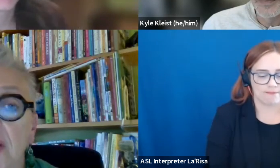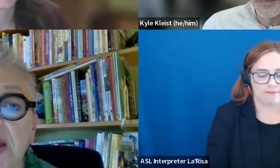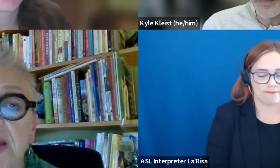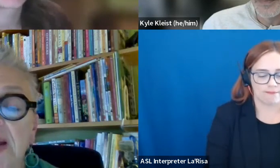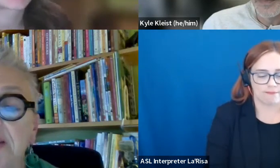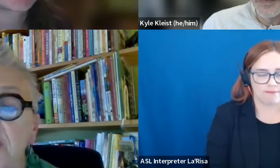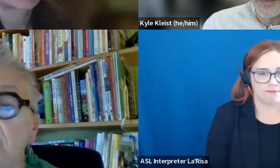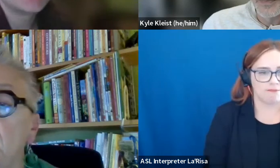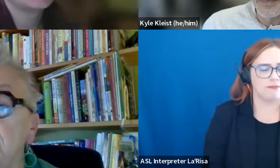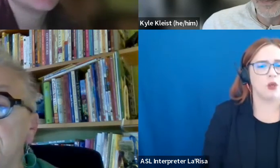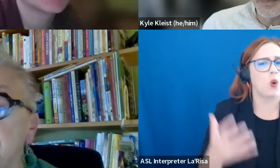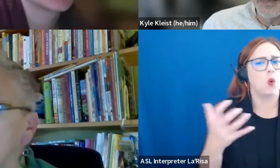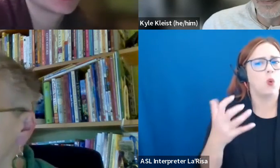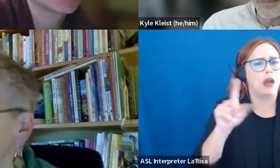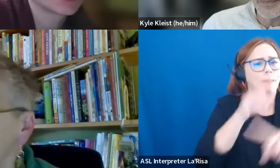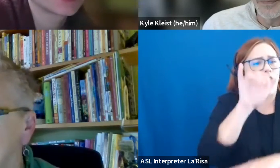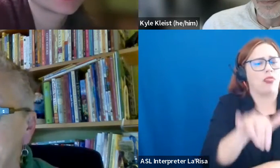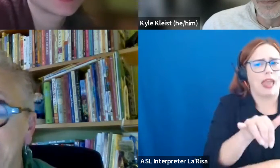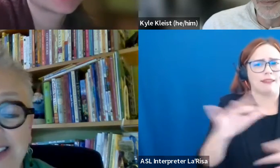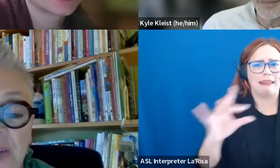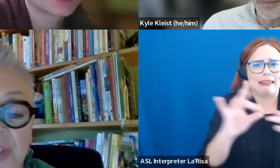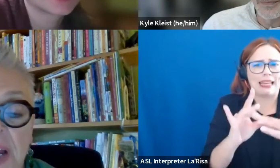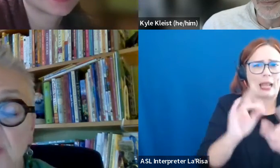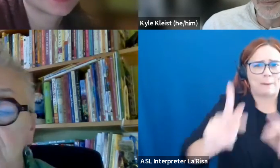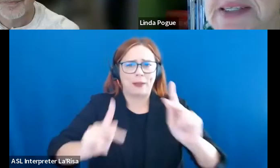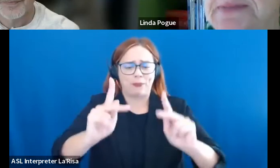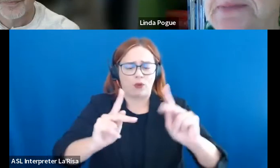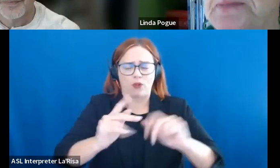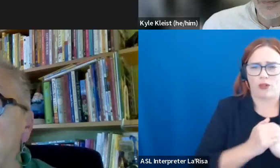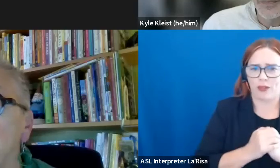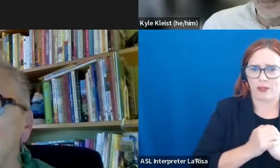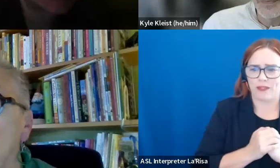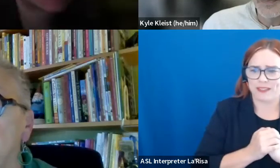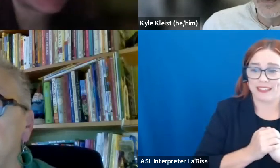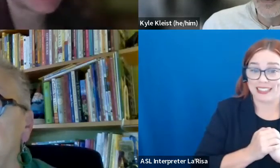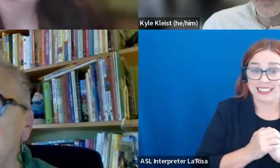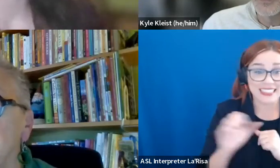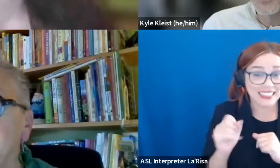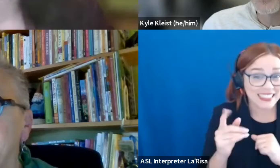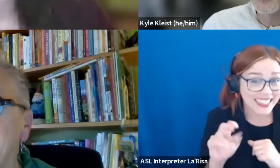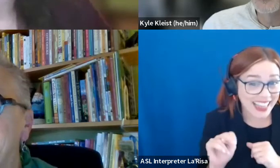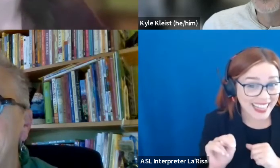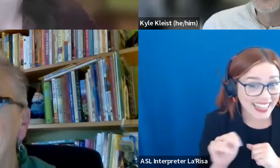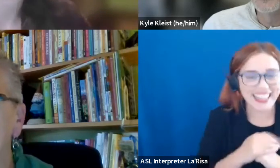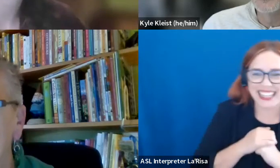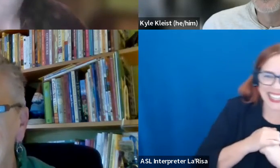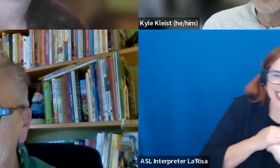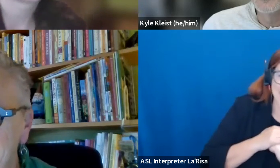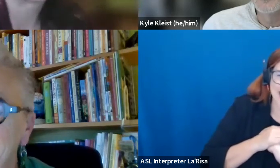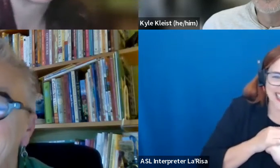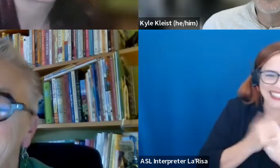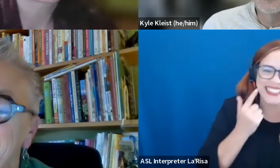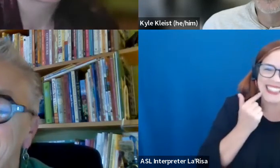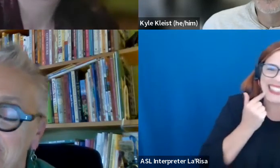So what about that connecting people? Oh, Shaylin's with us. Nope. Yes. Just really